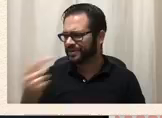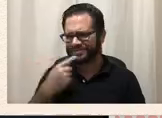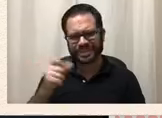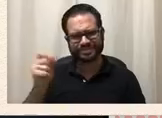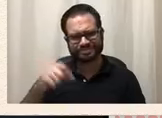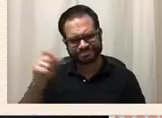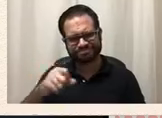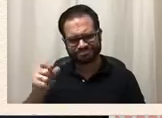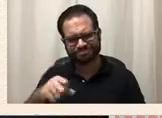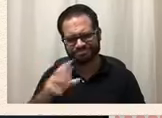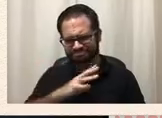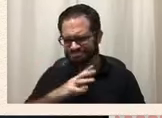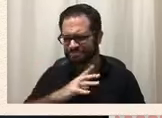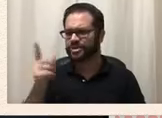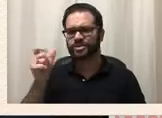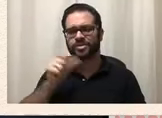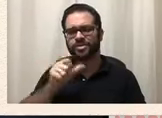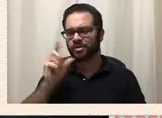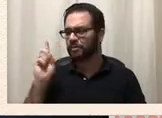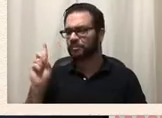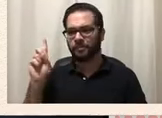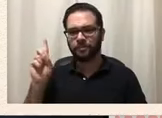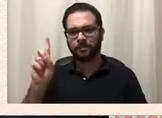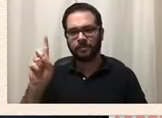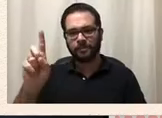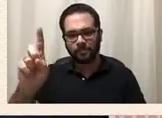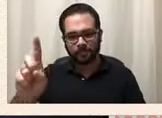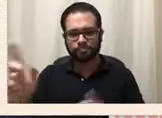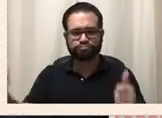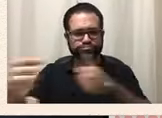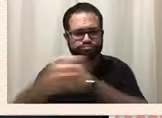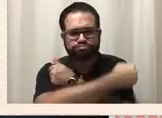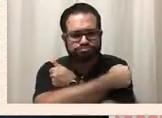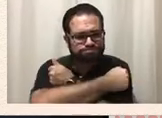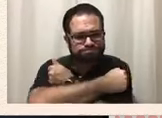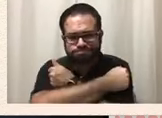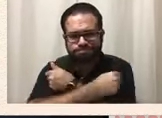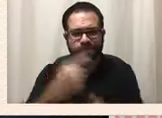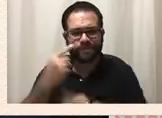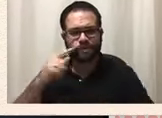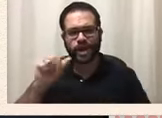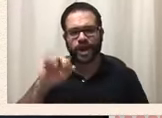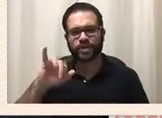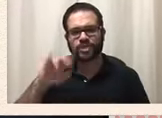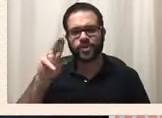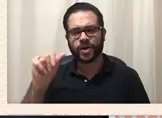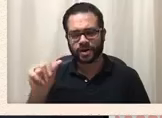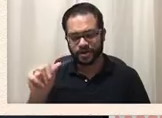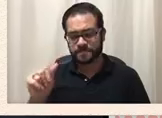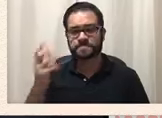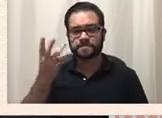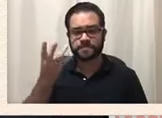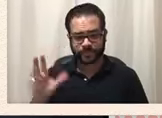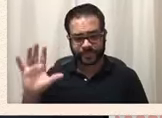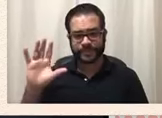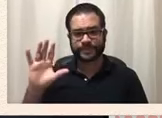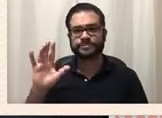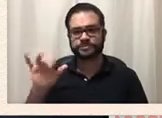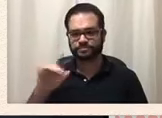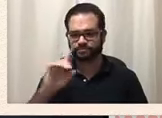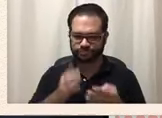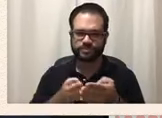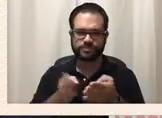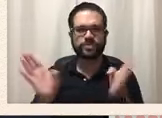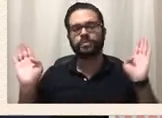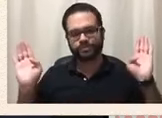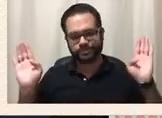front and gave Arizona the biggest hug. And after she did that, you know, of course, that opened the floodgates. And then the rest of